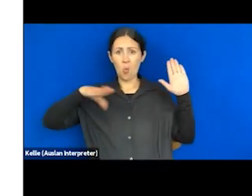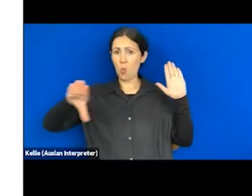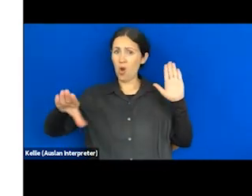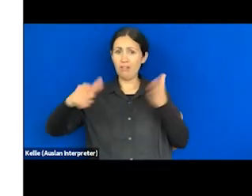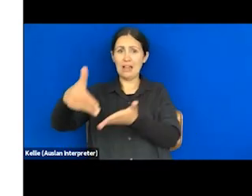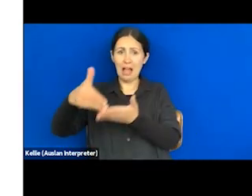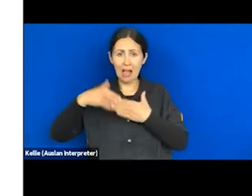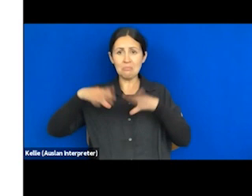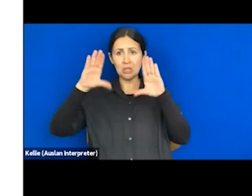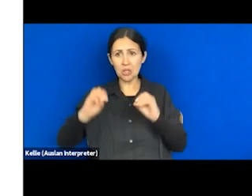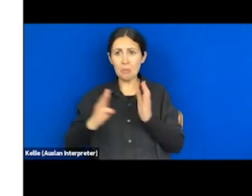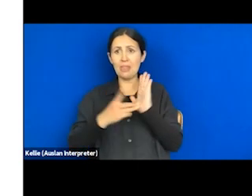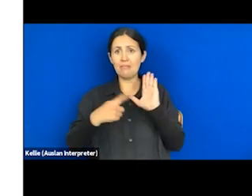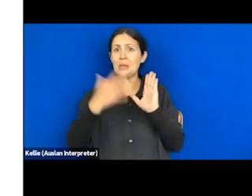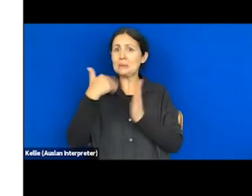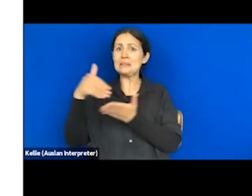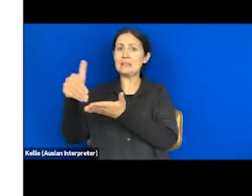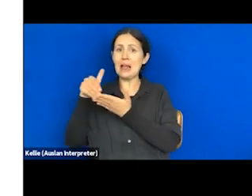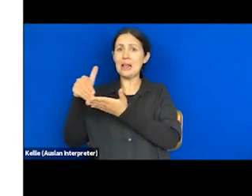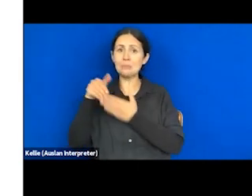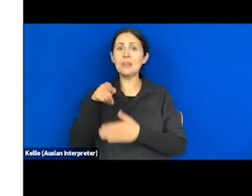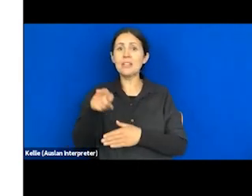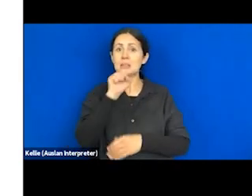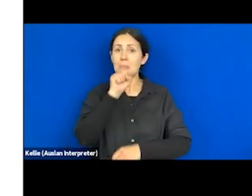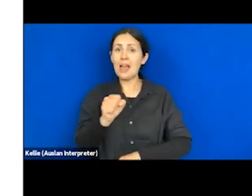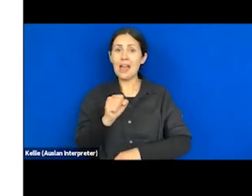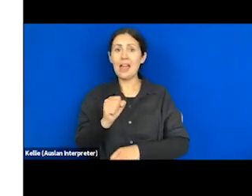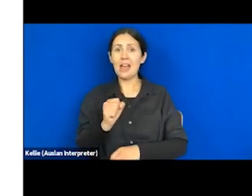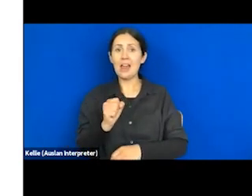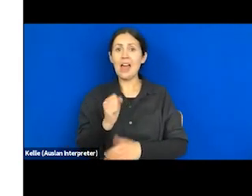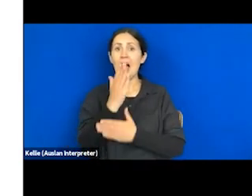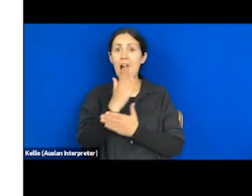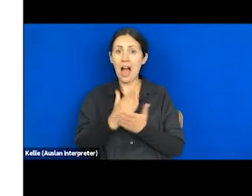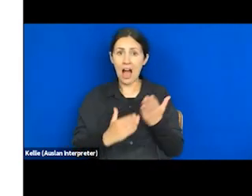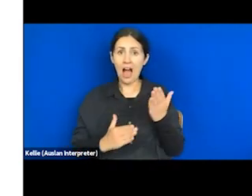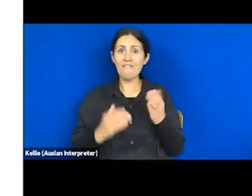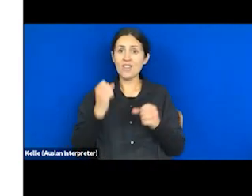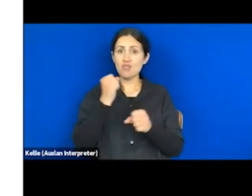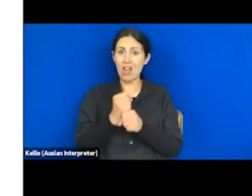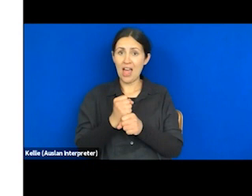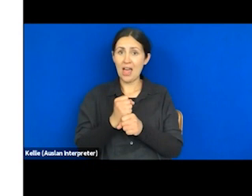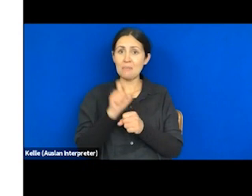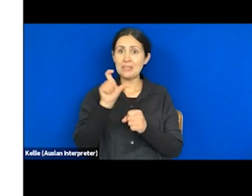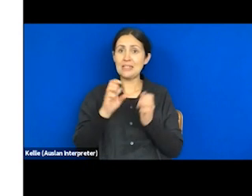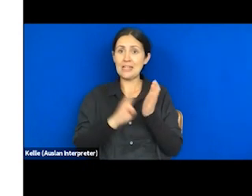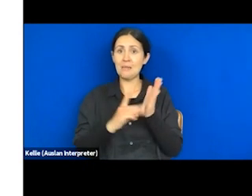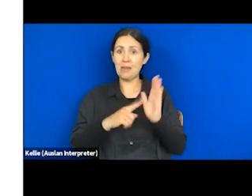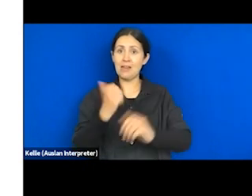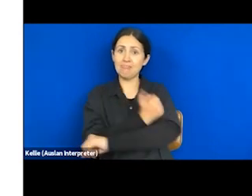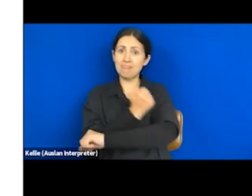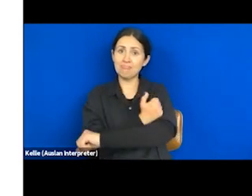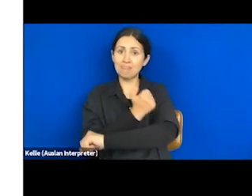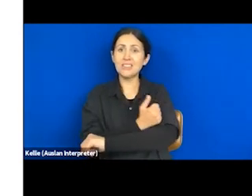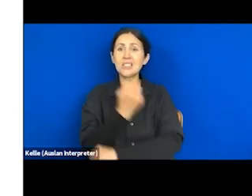methamphetamine. He regularly injected about ½ a gram of crystal methamphetamine twice a week, regularly for the last 8